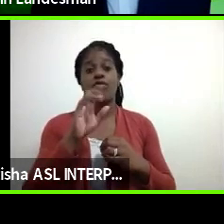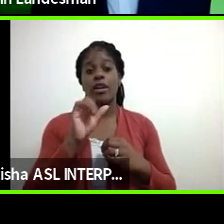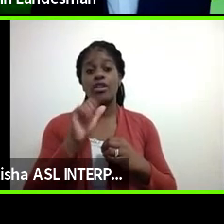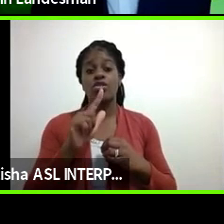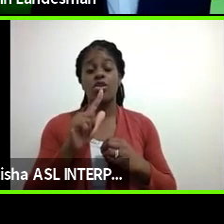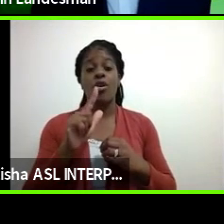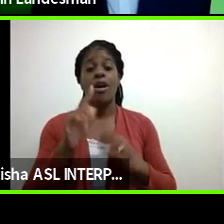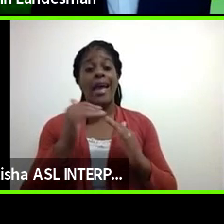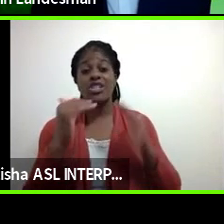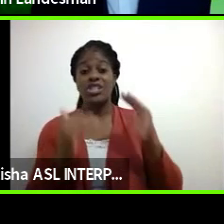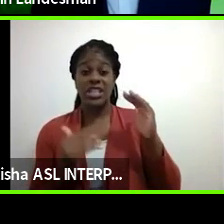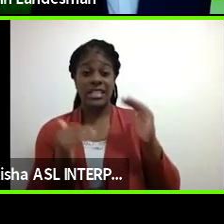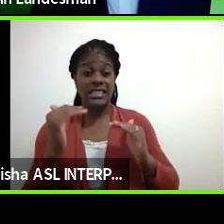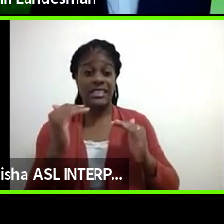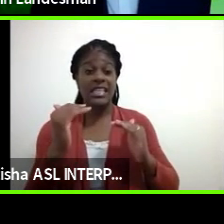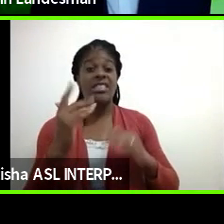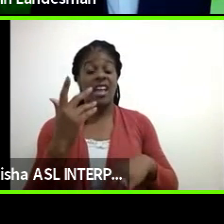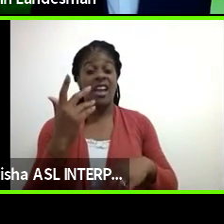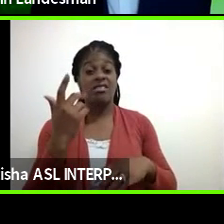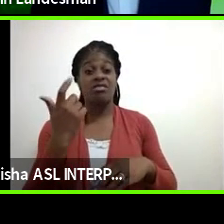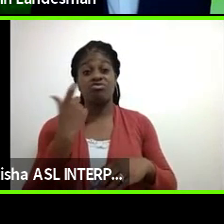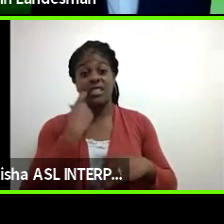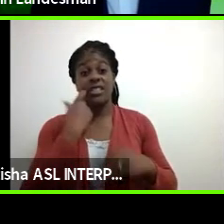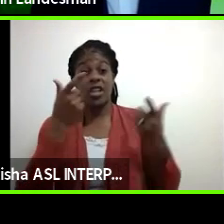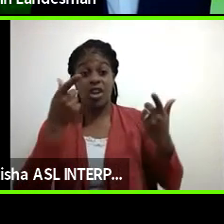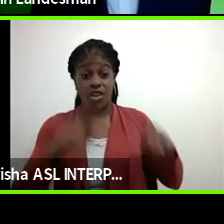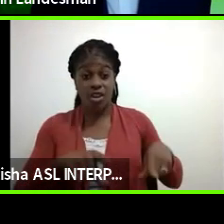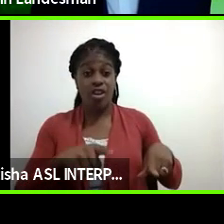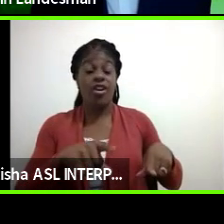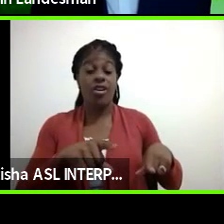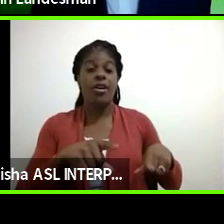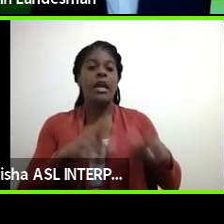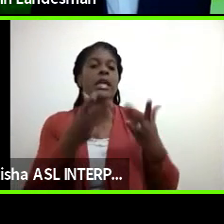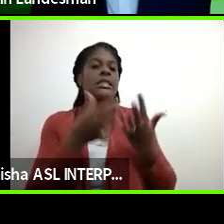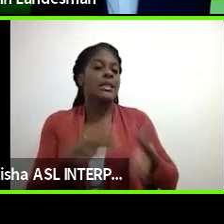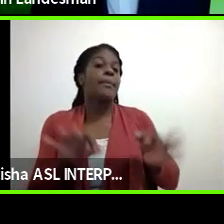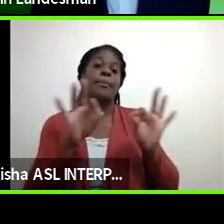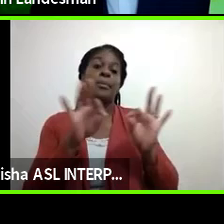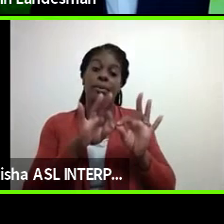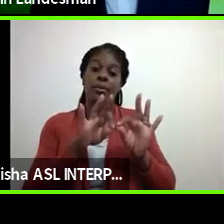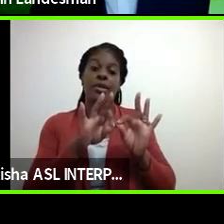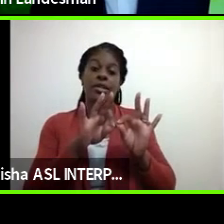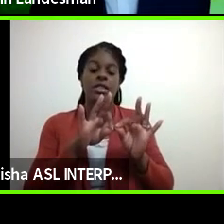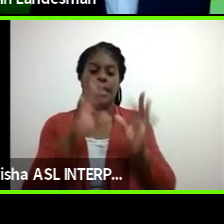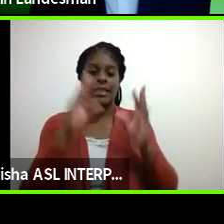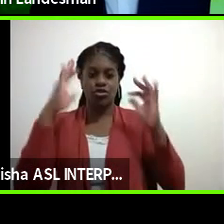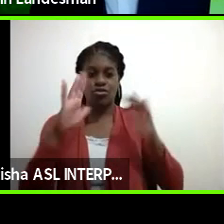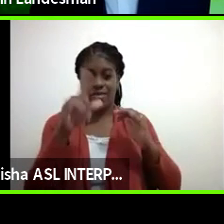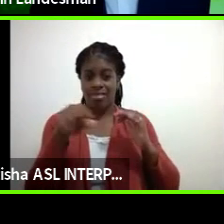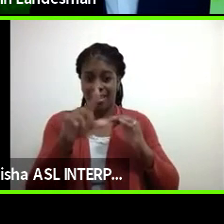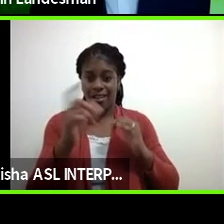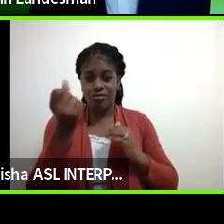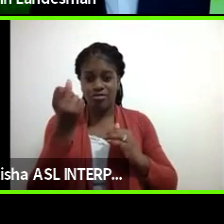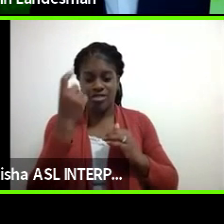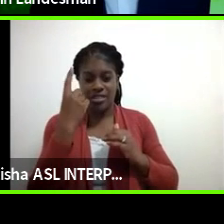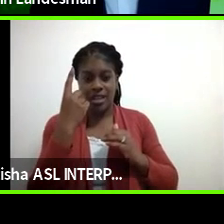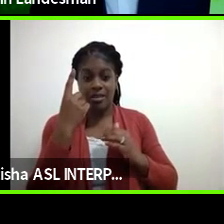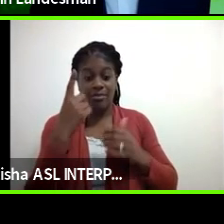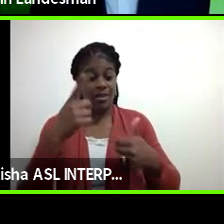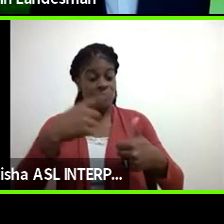have specifically recently occurred, it's very important that our teachers understand that, first of